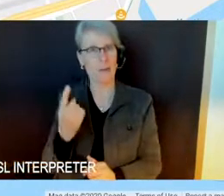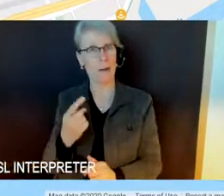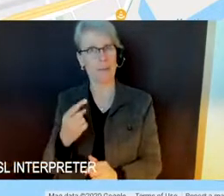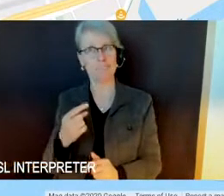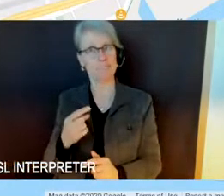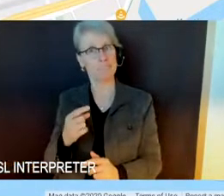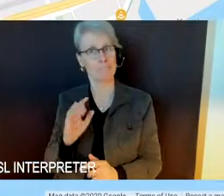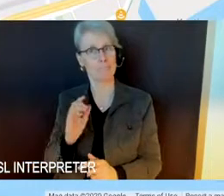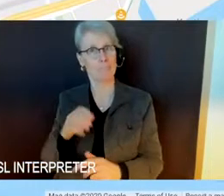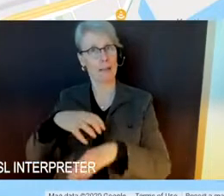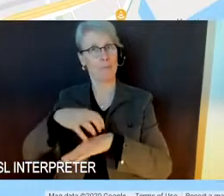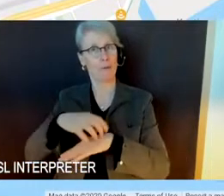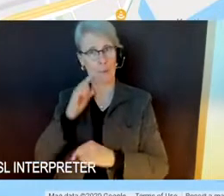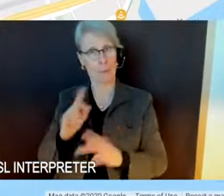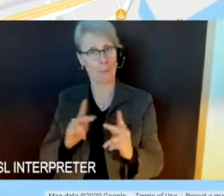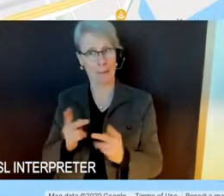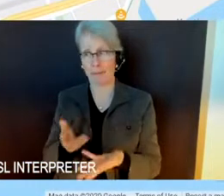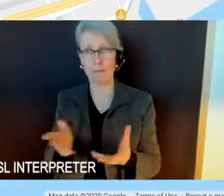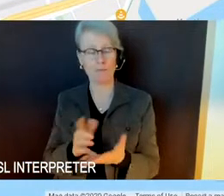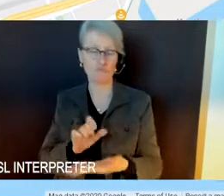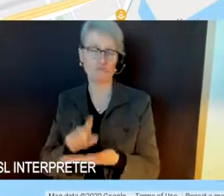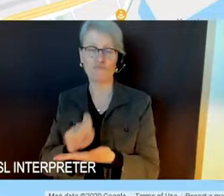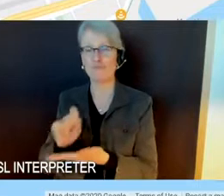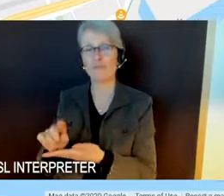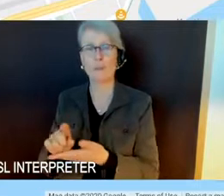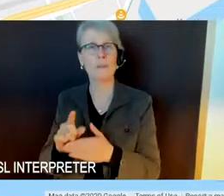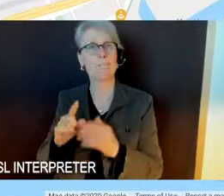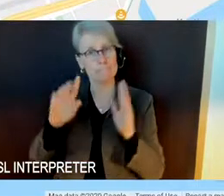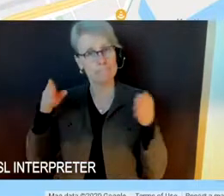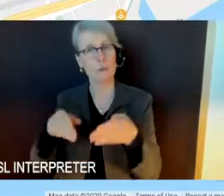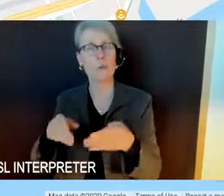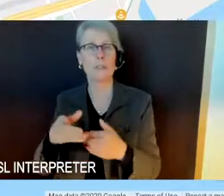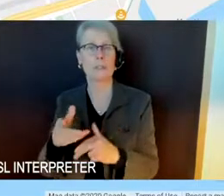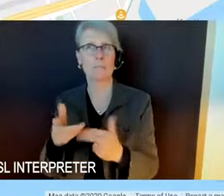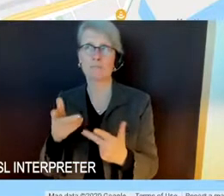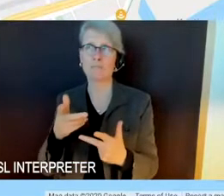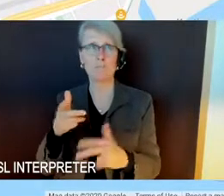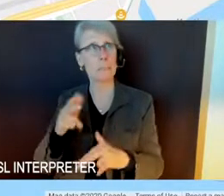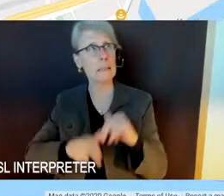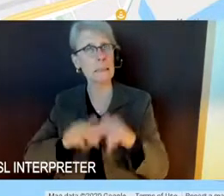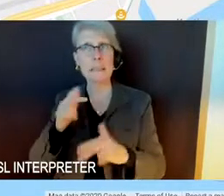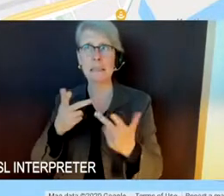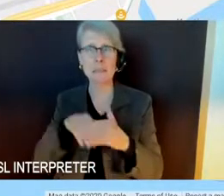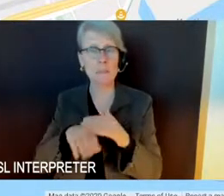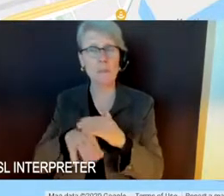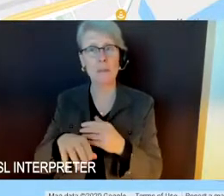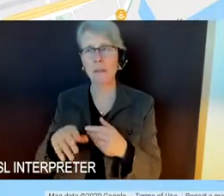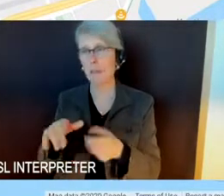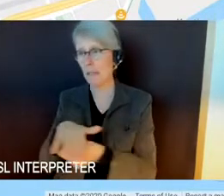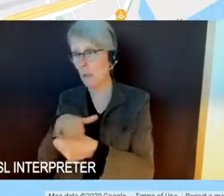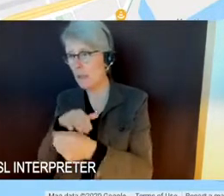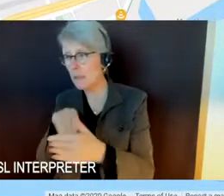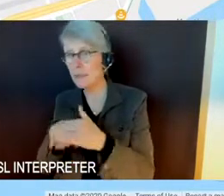that vocalizes a specific focus, that being accessibility in the built